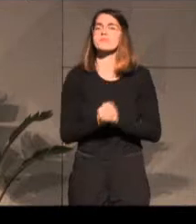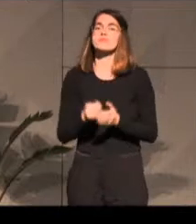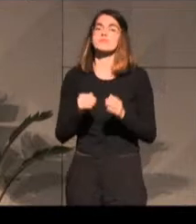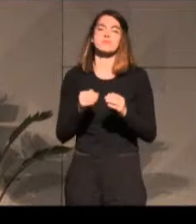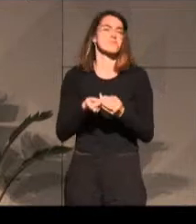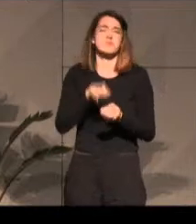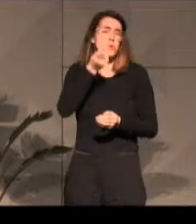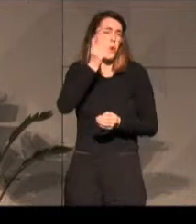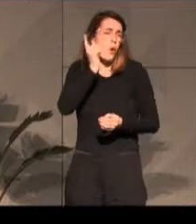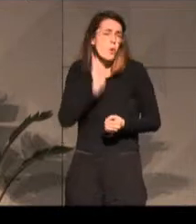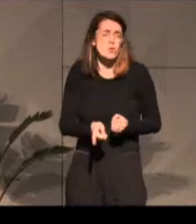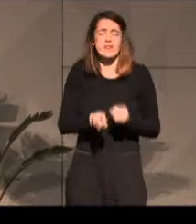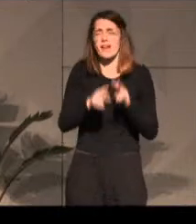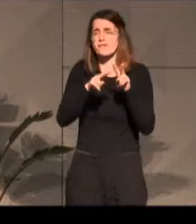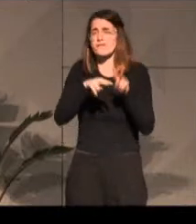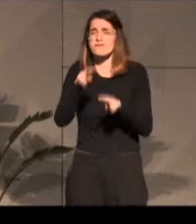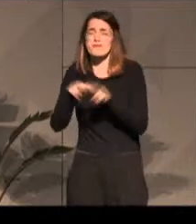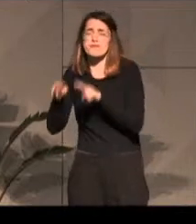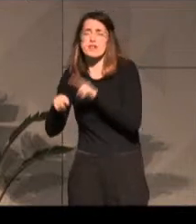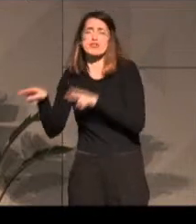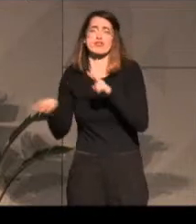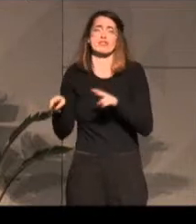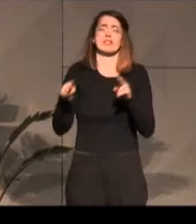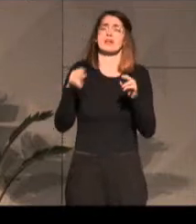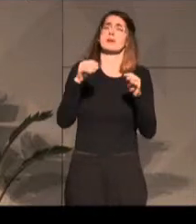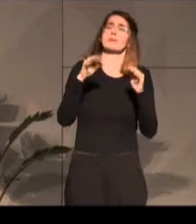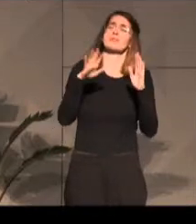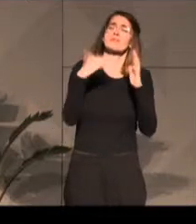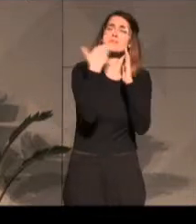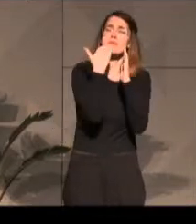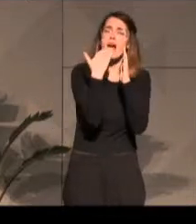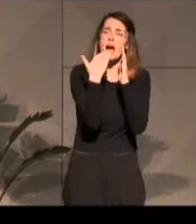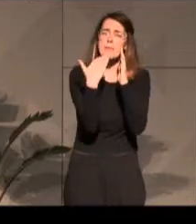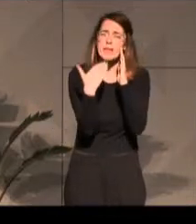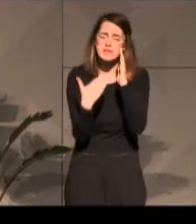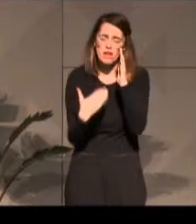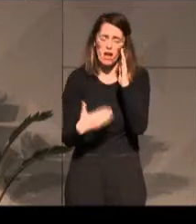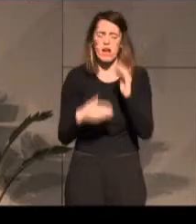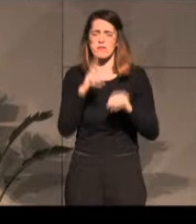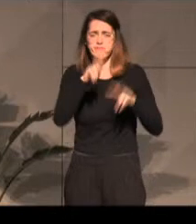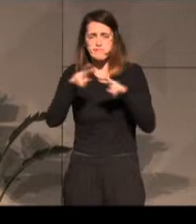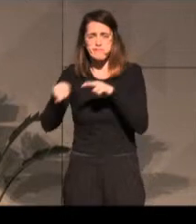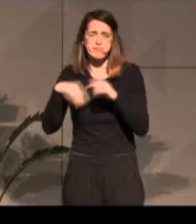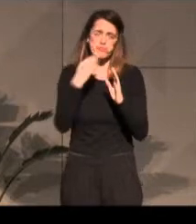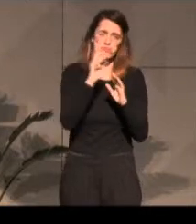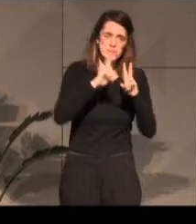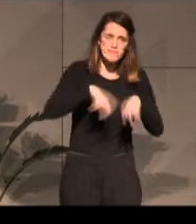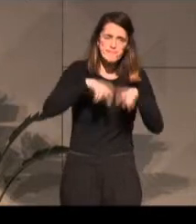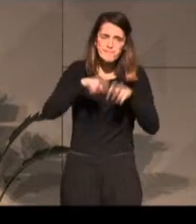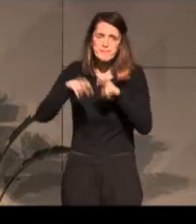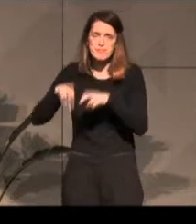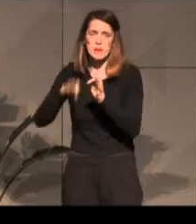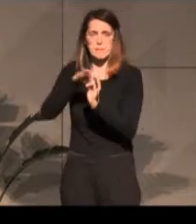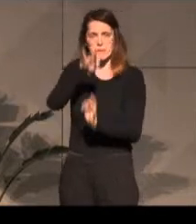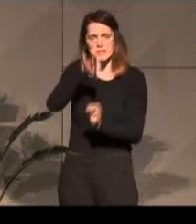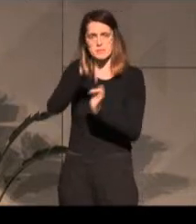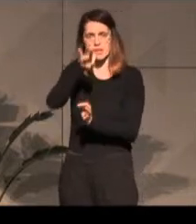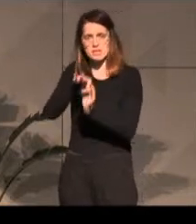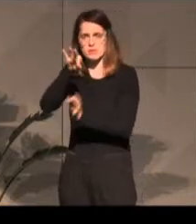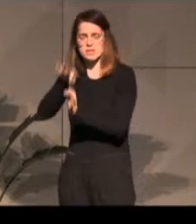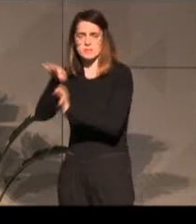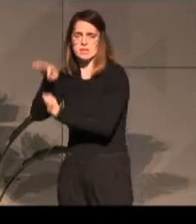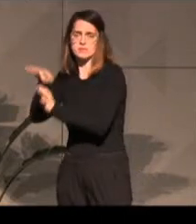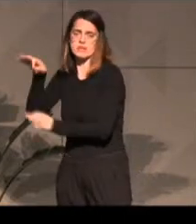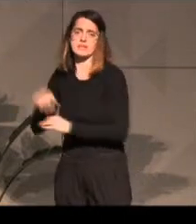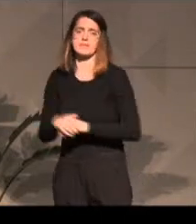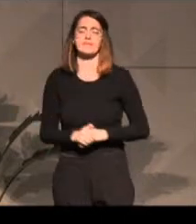of power line, and there were more than 100 parameters, climate parameters, that we continuously measured. This